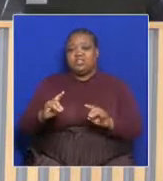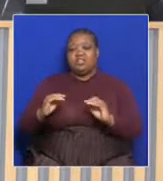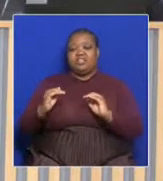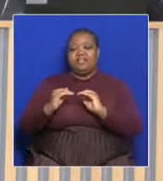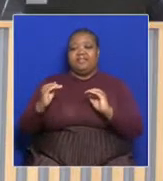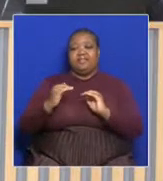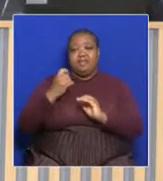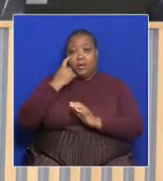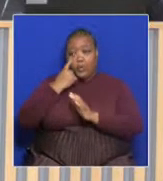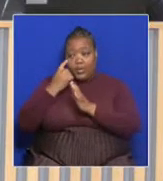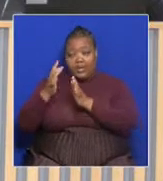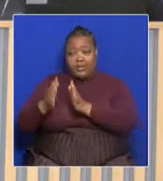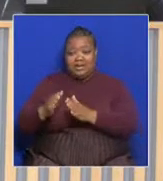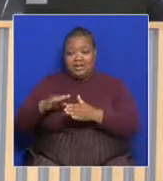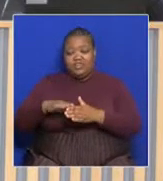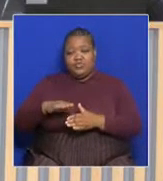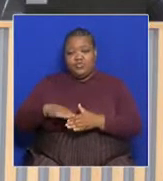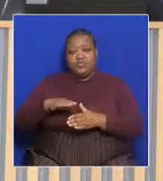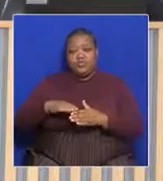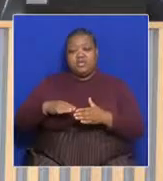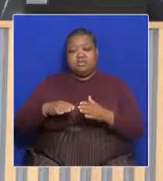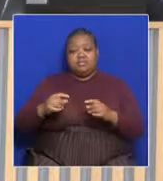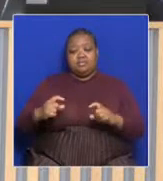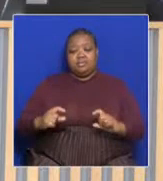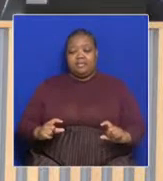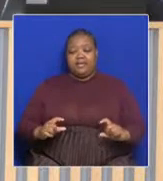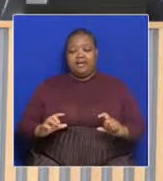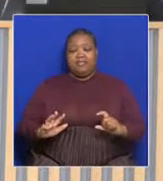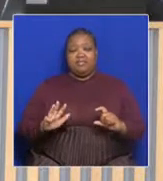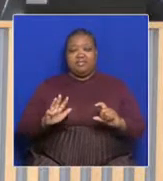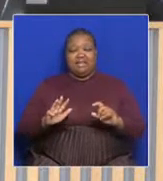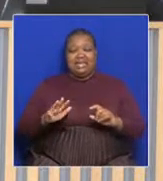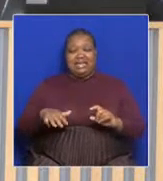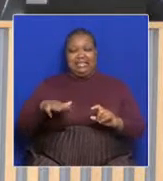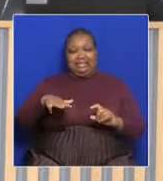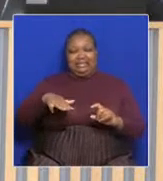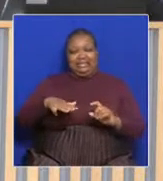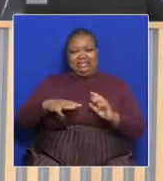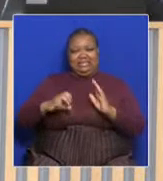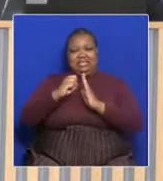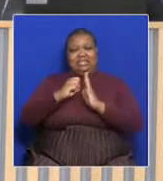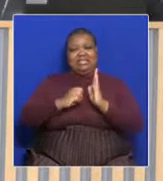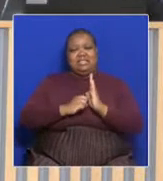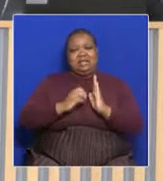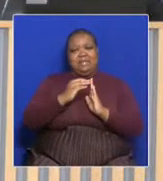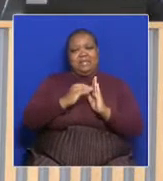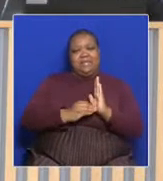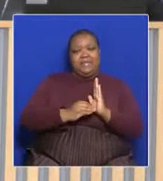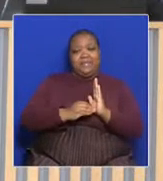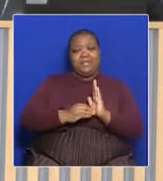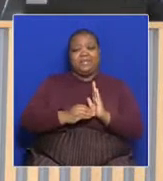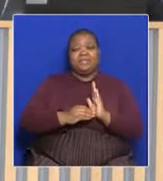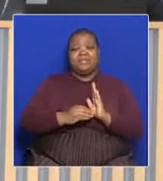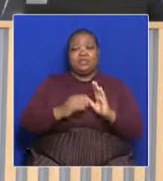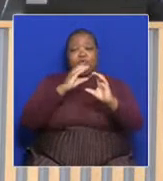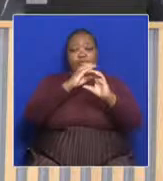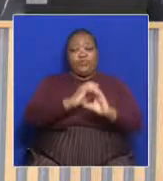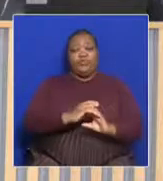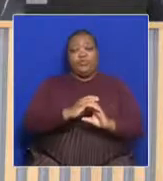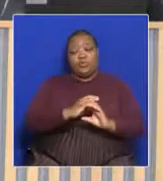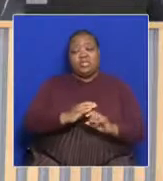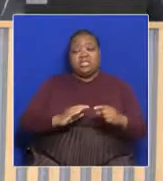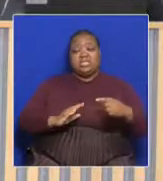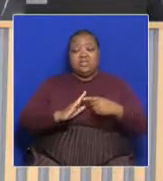are mentioned in paragraph 19 of the statement. So we only focused on the one reason in